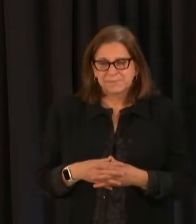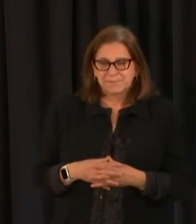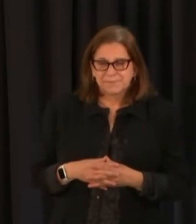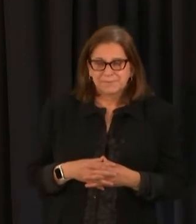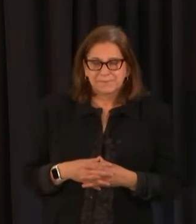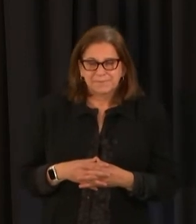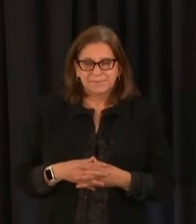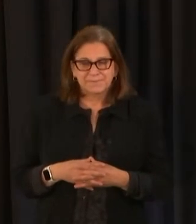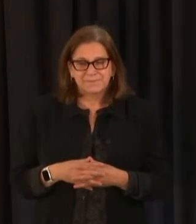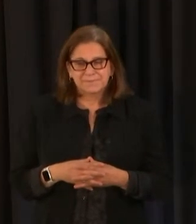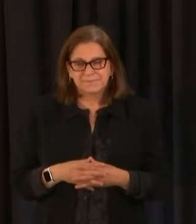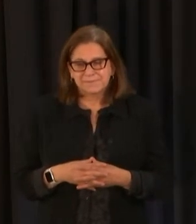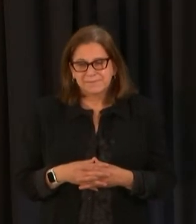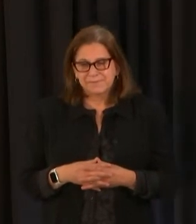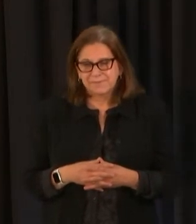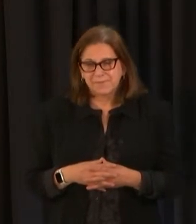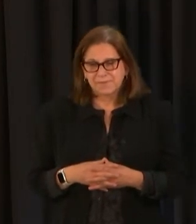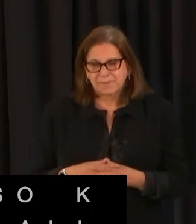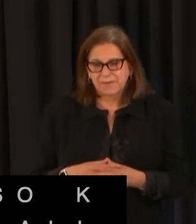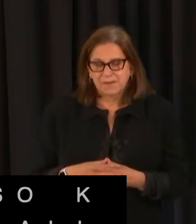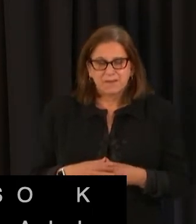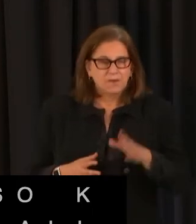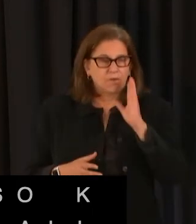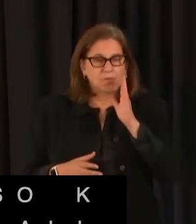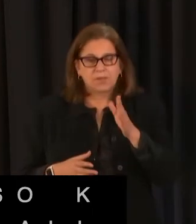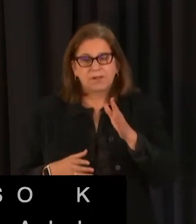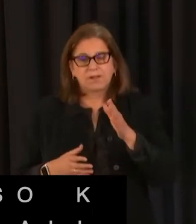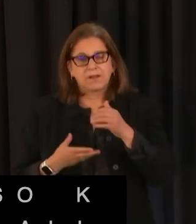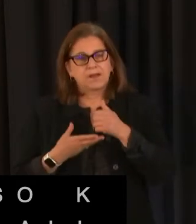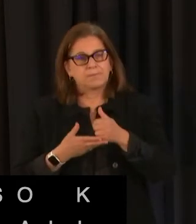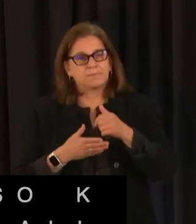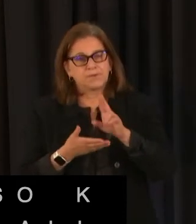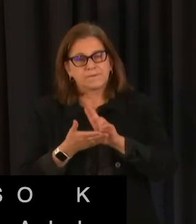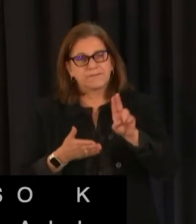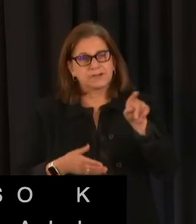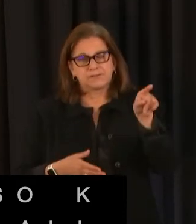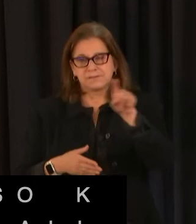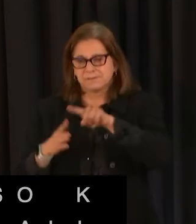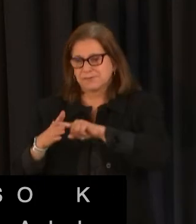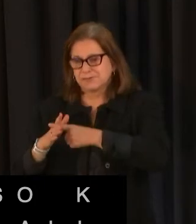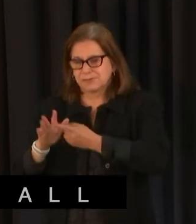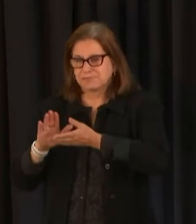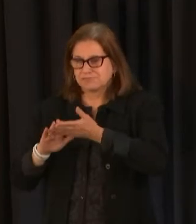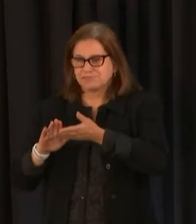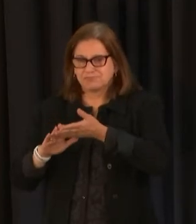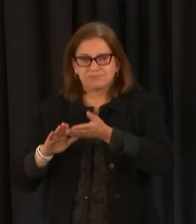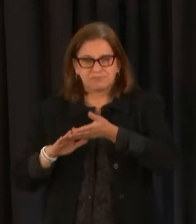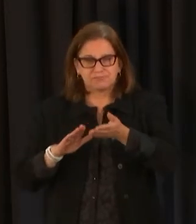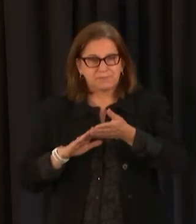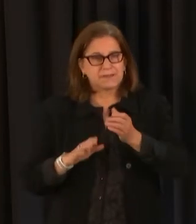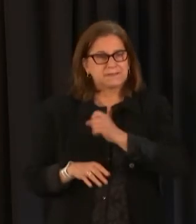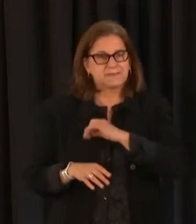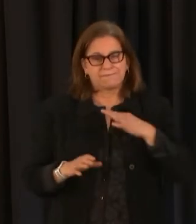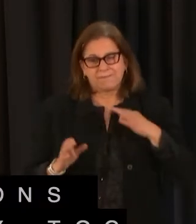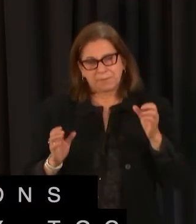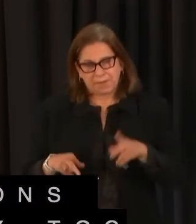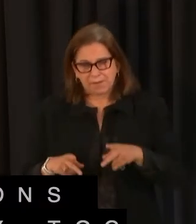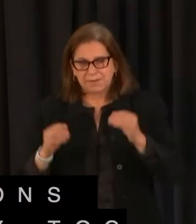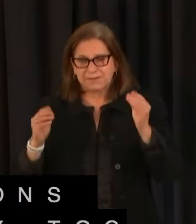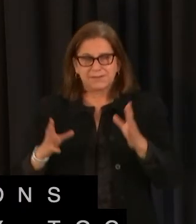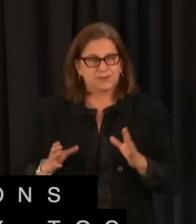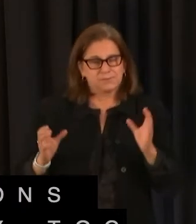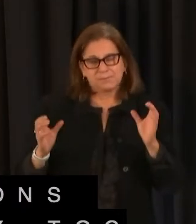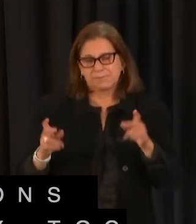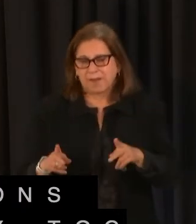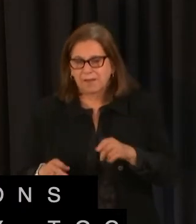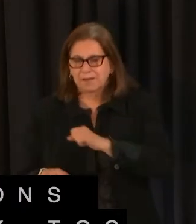help with all of the university operations, including their ability to bring their staff back. So we think that